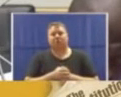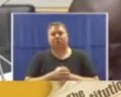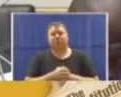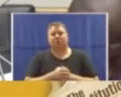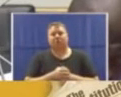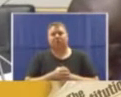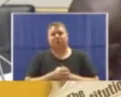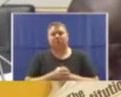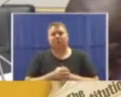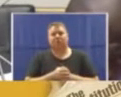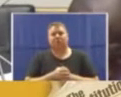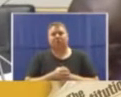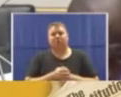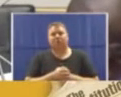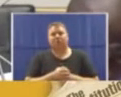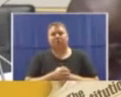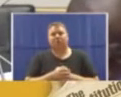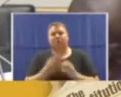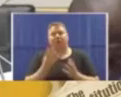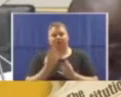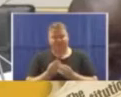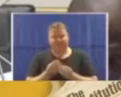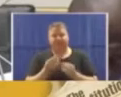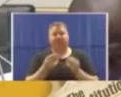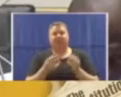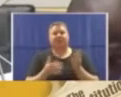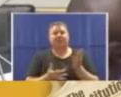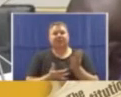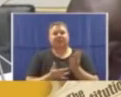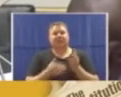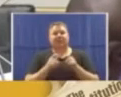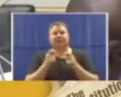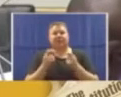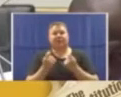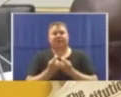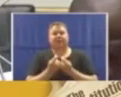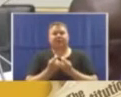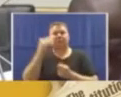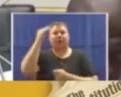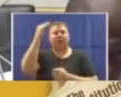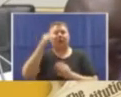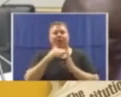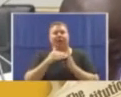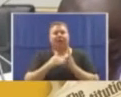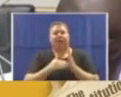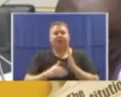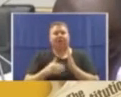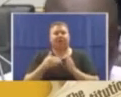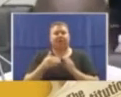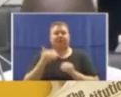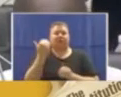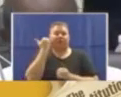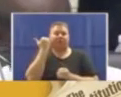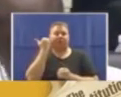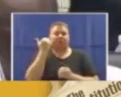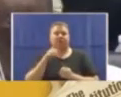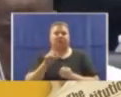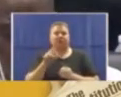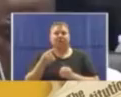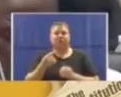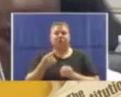interdependent technical team led at a high level of government by the DGs, led by the DG of National Treasury.